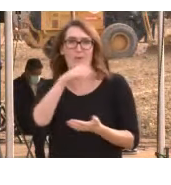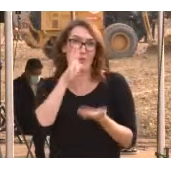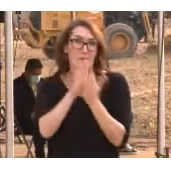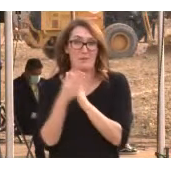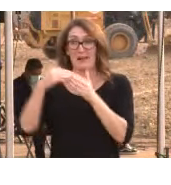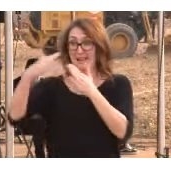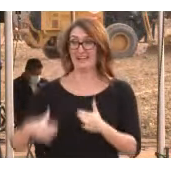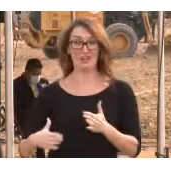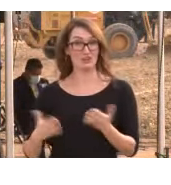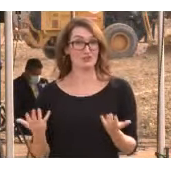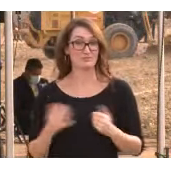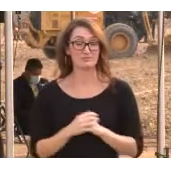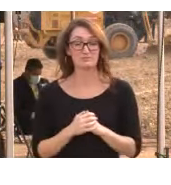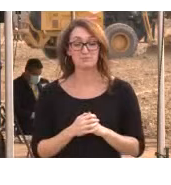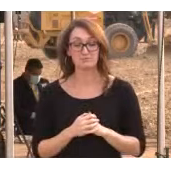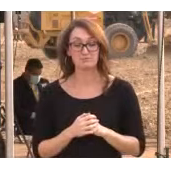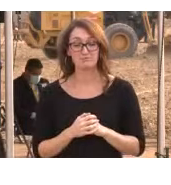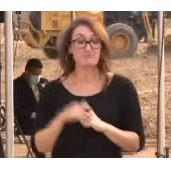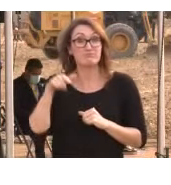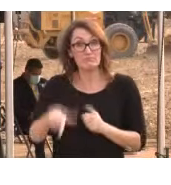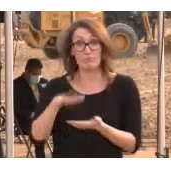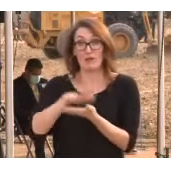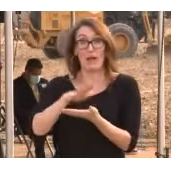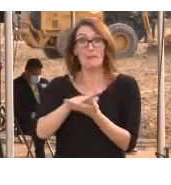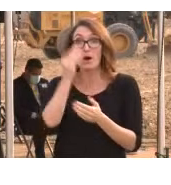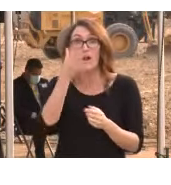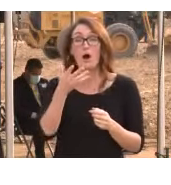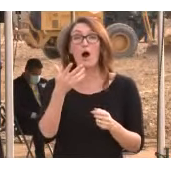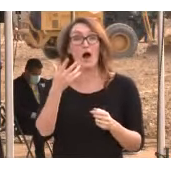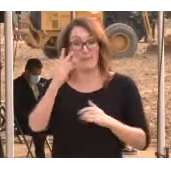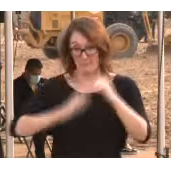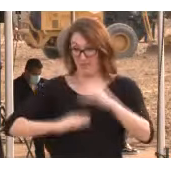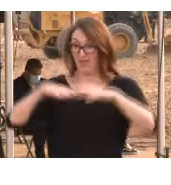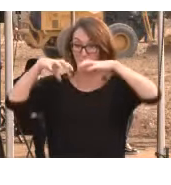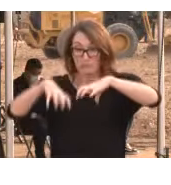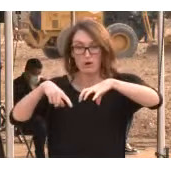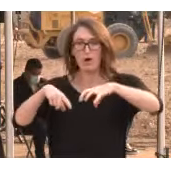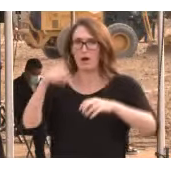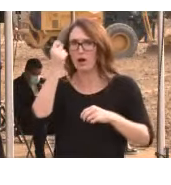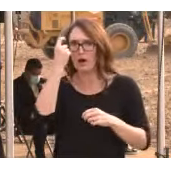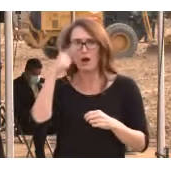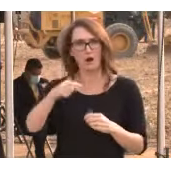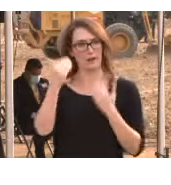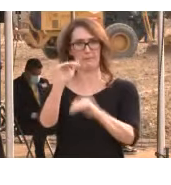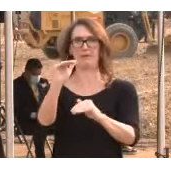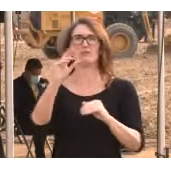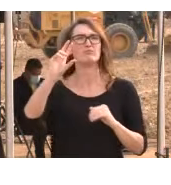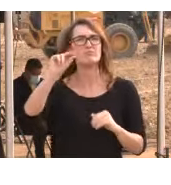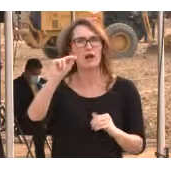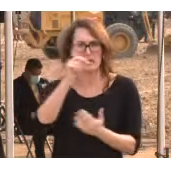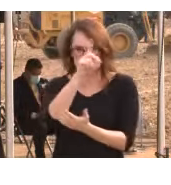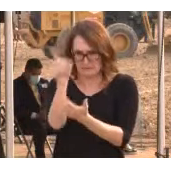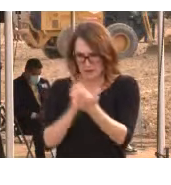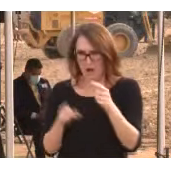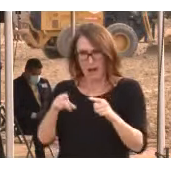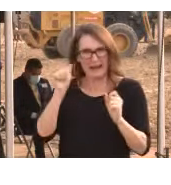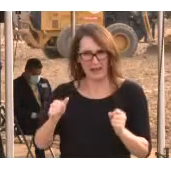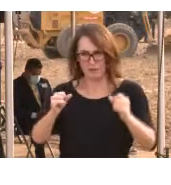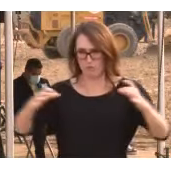In addition, this campus has ample space to grow and has been designed specifically with the environment in